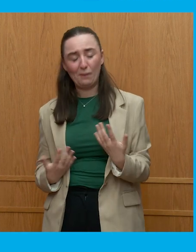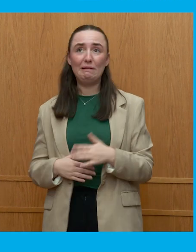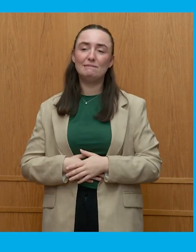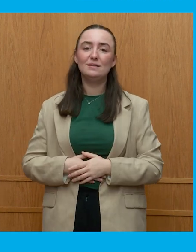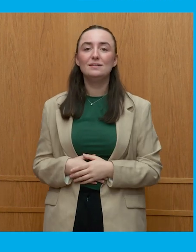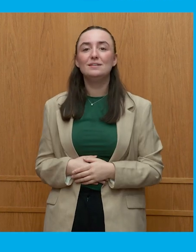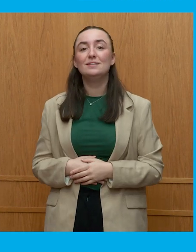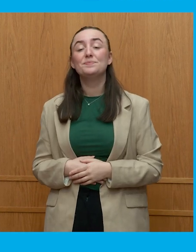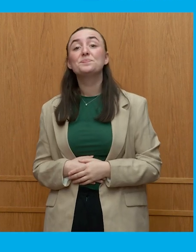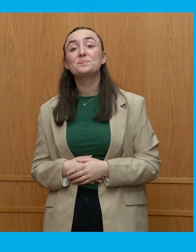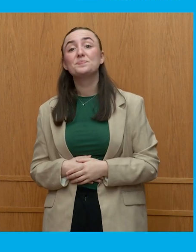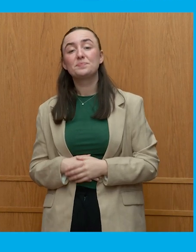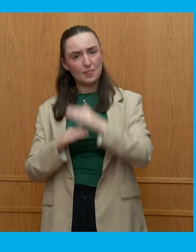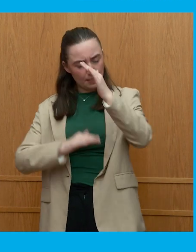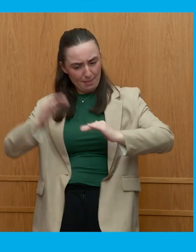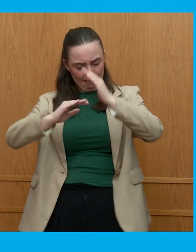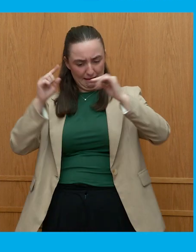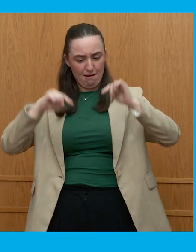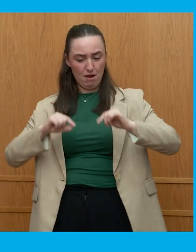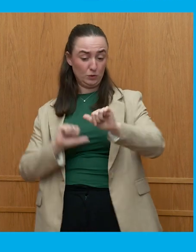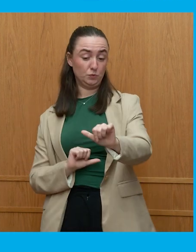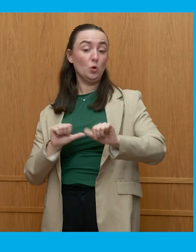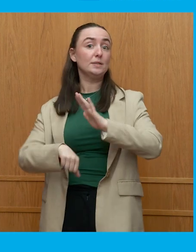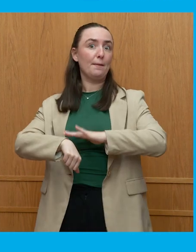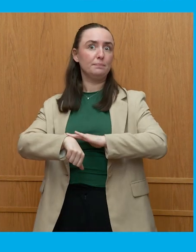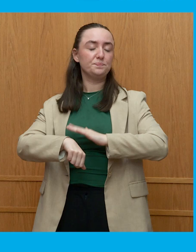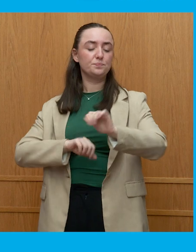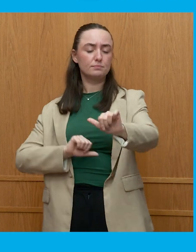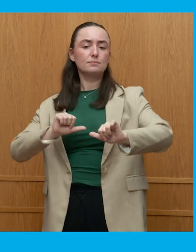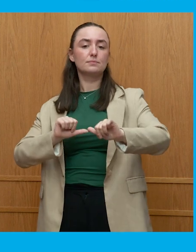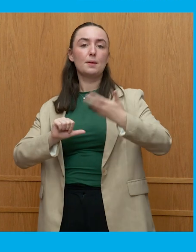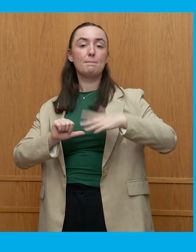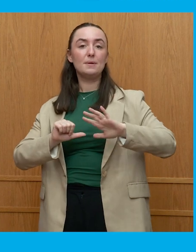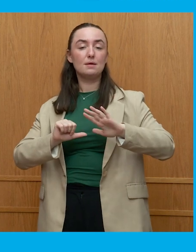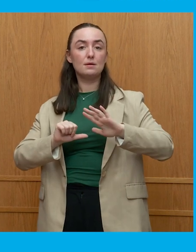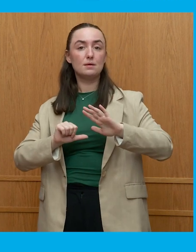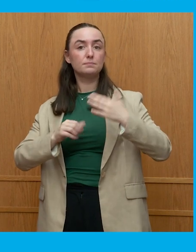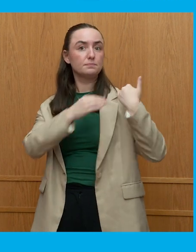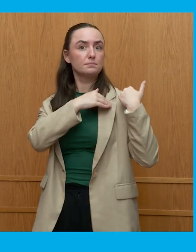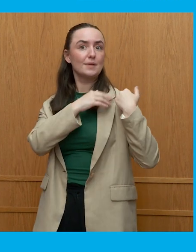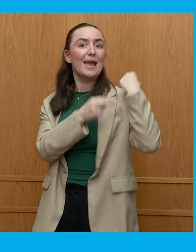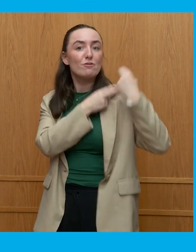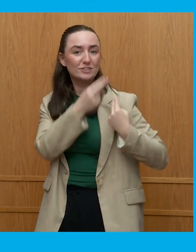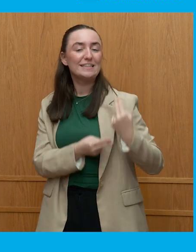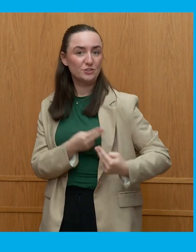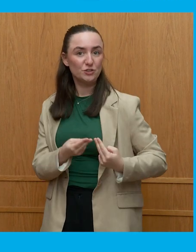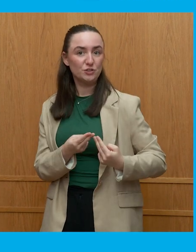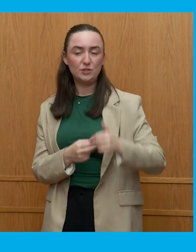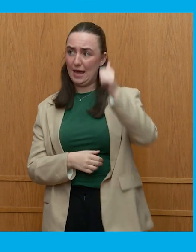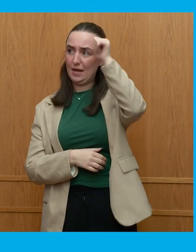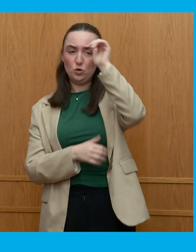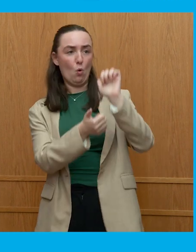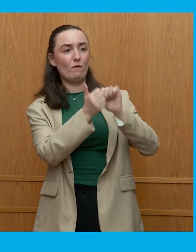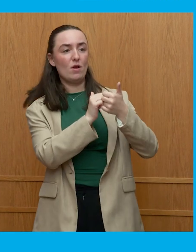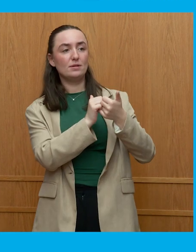the building in a very short time has acquired a heritage. I know from friends who are indifferent at